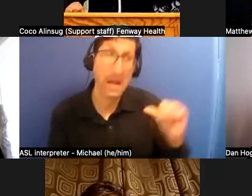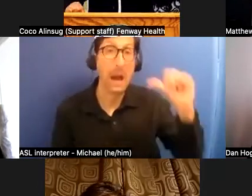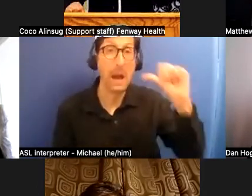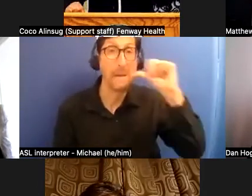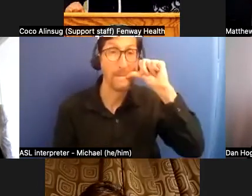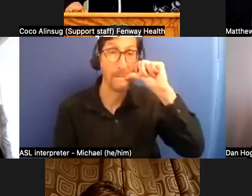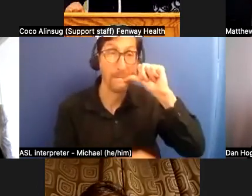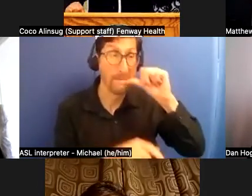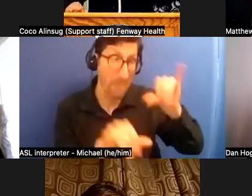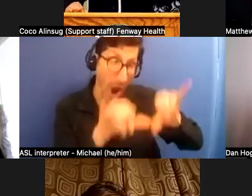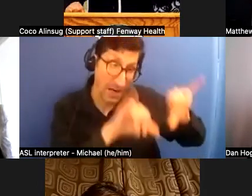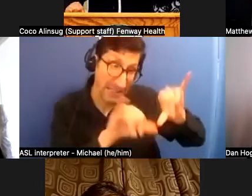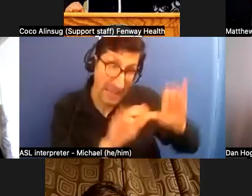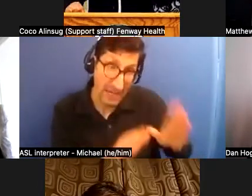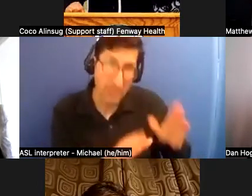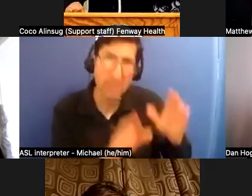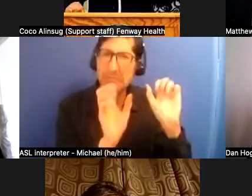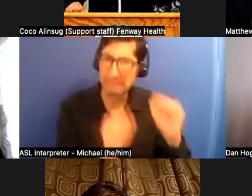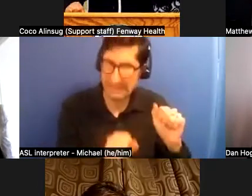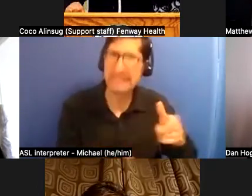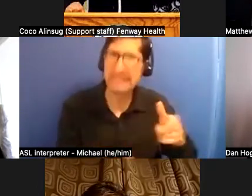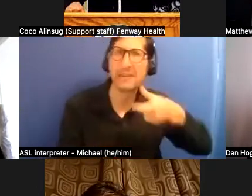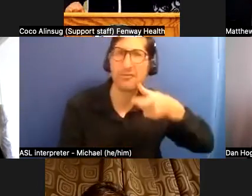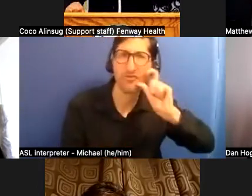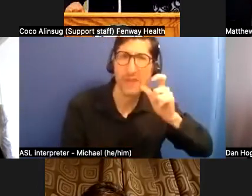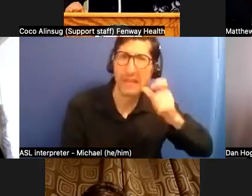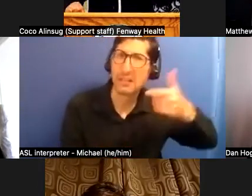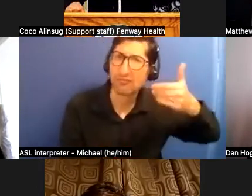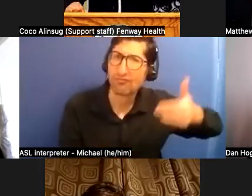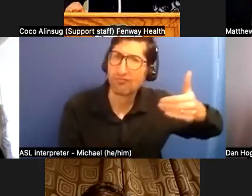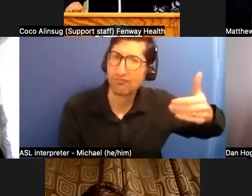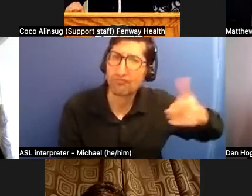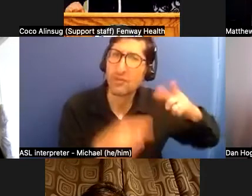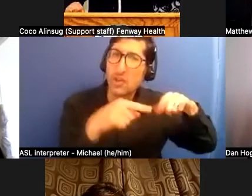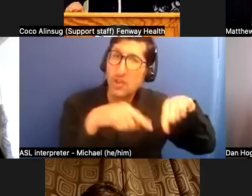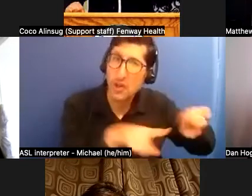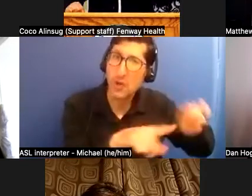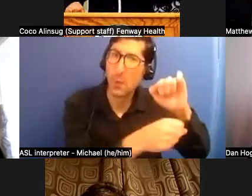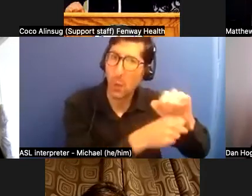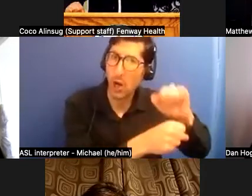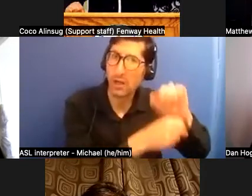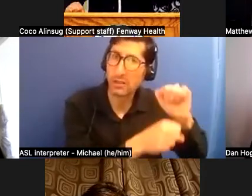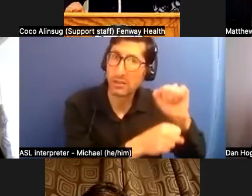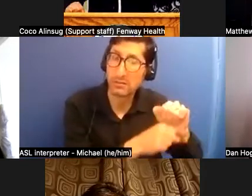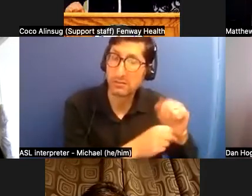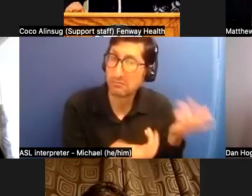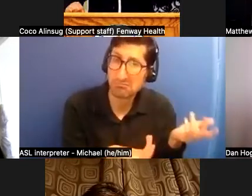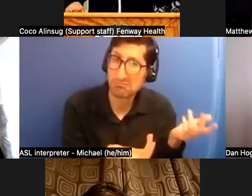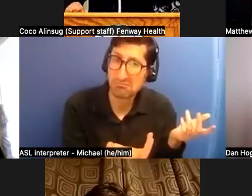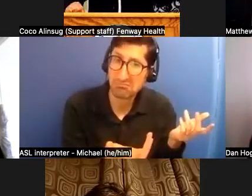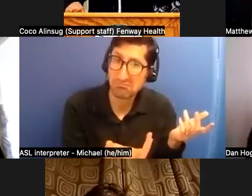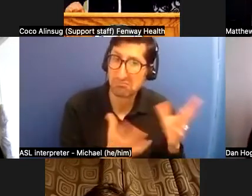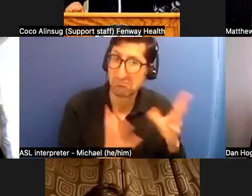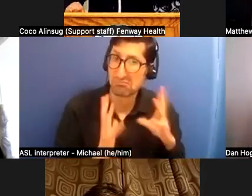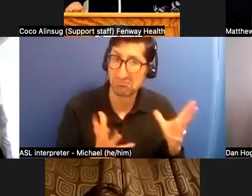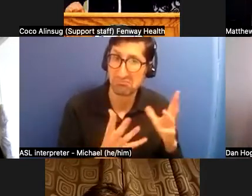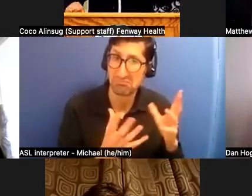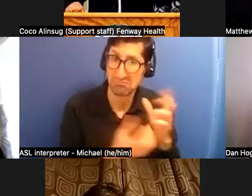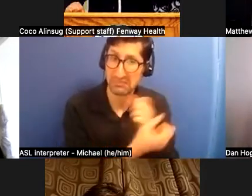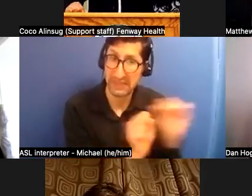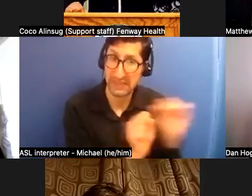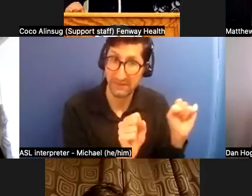bartender and consume alcohol at a bar. And the same thing happens with, like, you know, you have peers